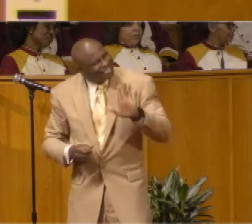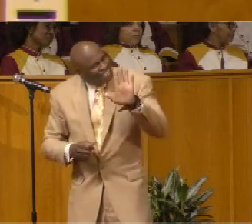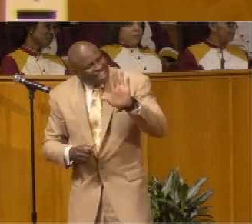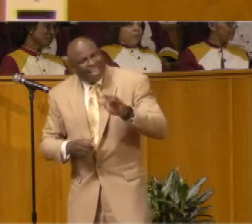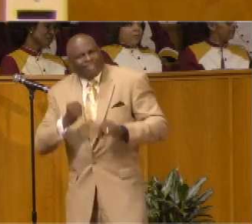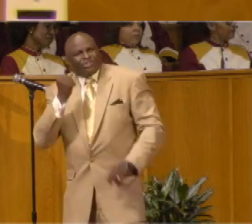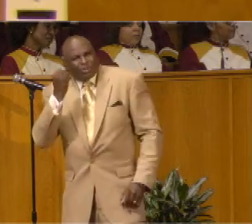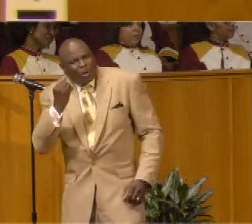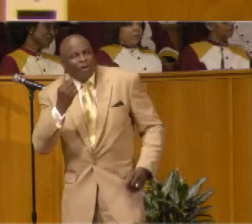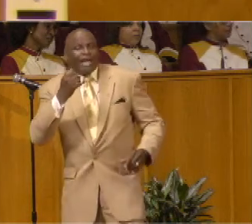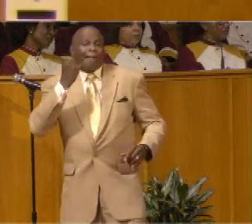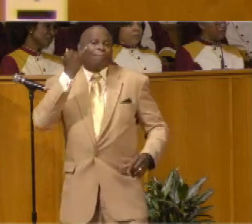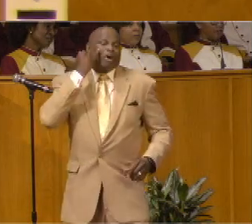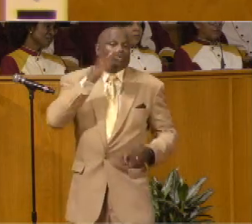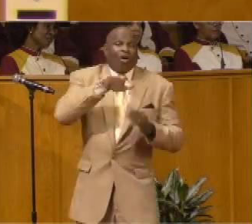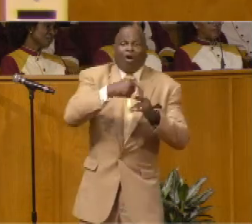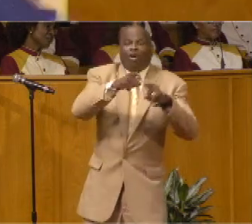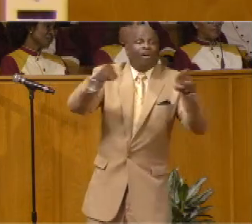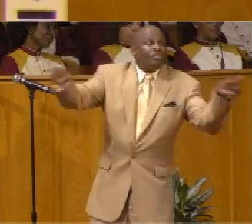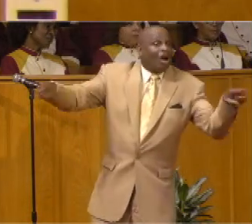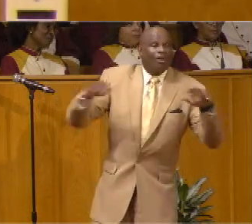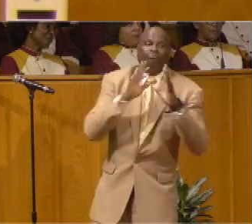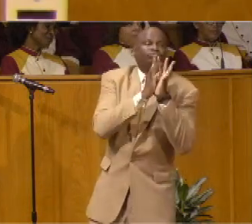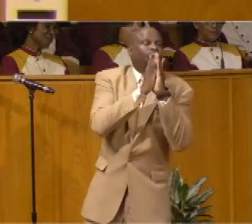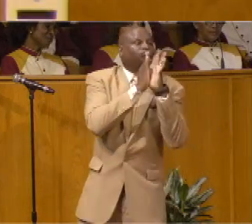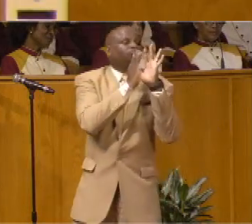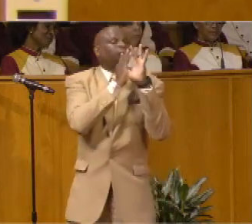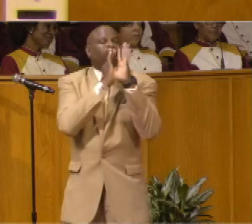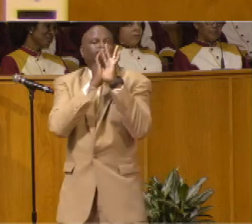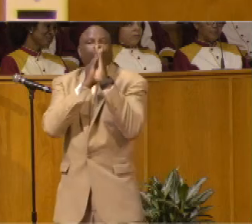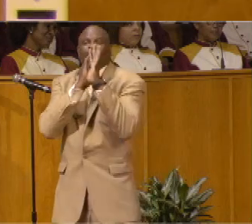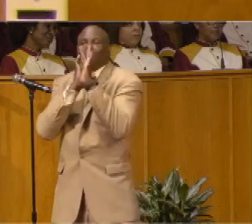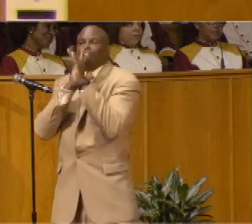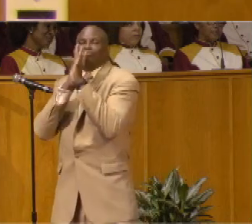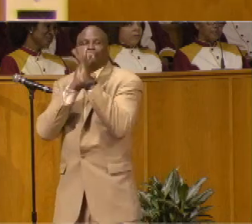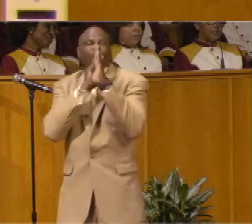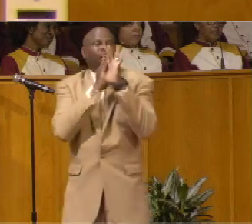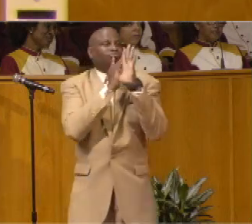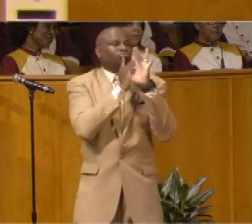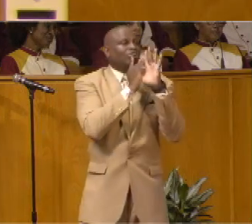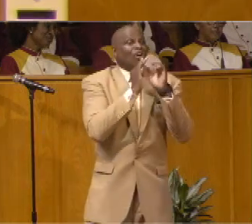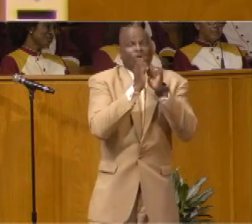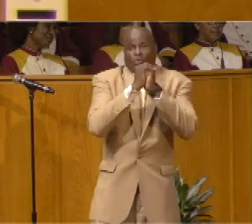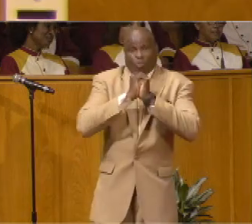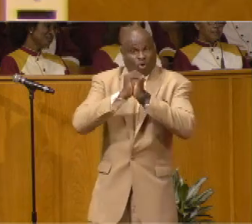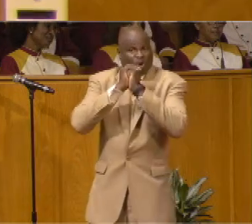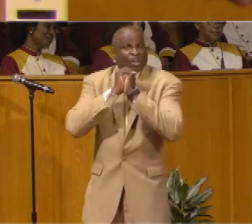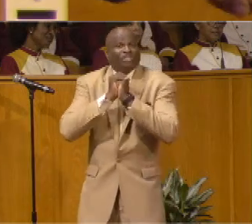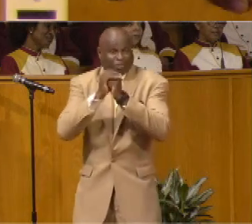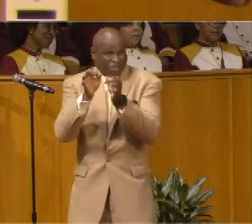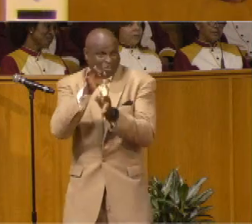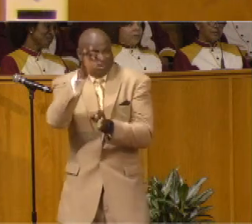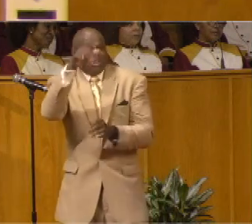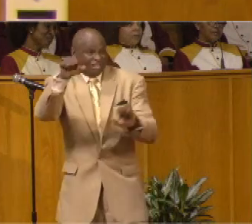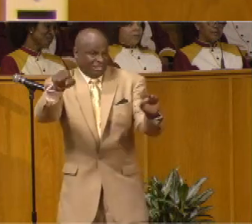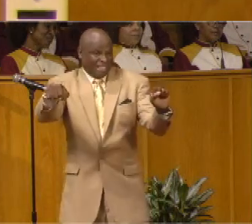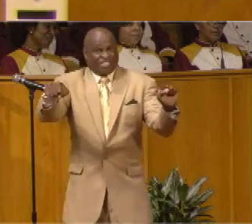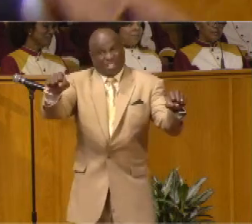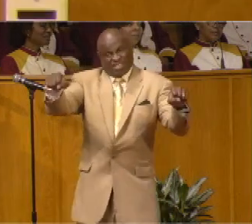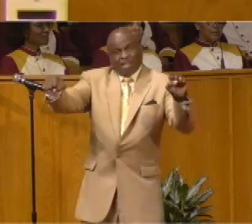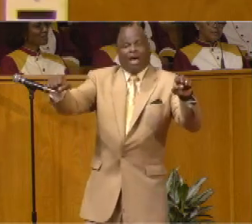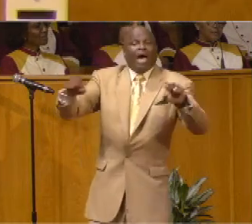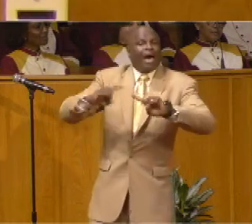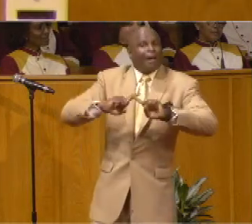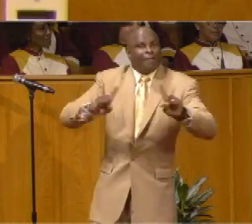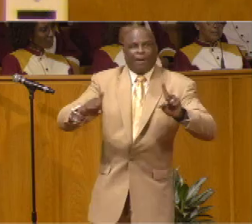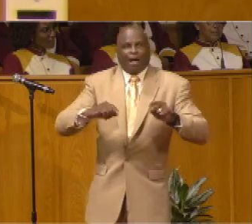So if all y'all are tongue talking, your worship is all spiritual, but